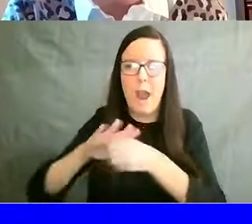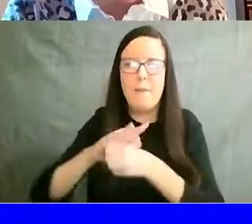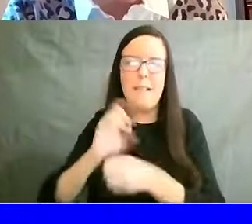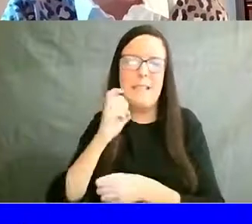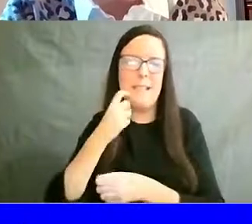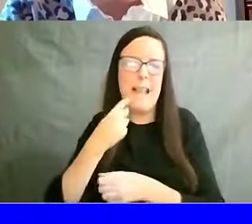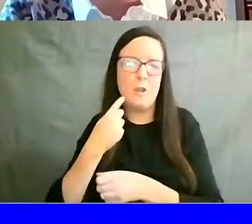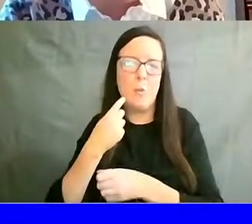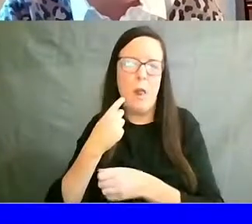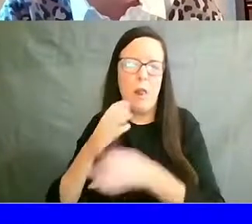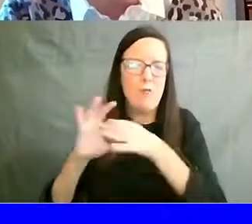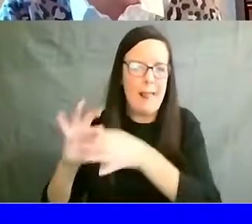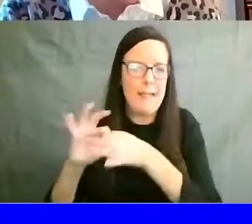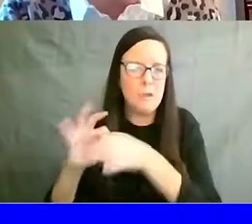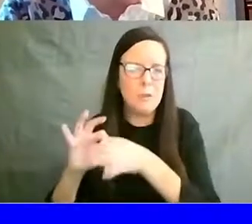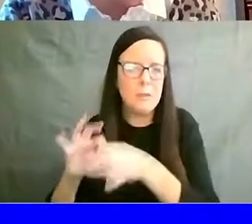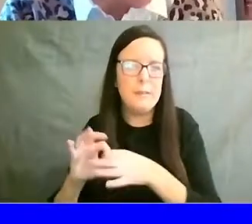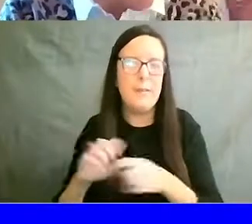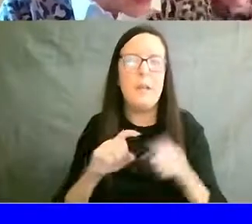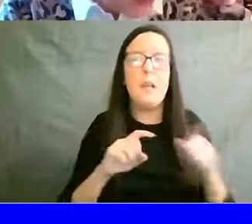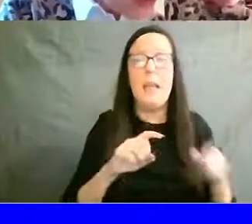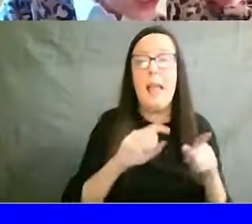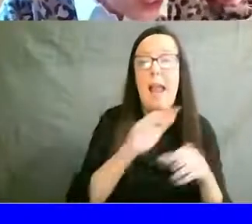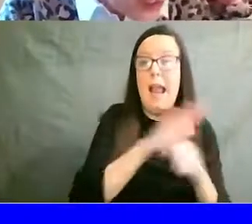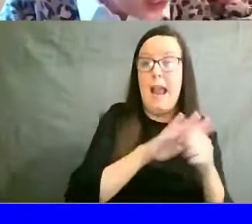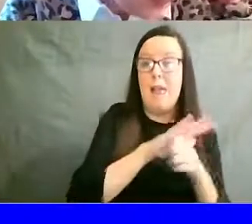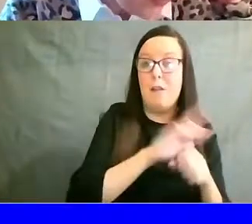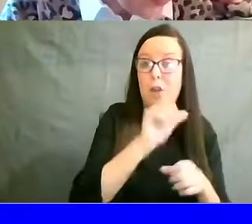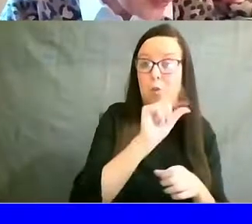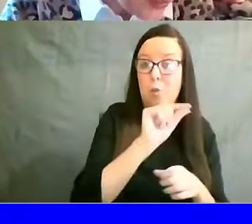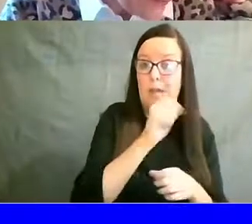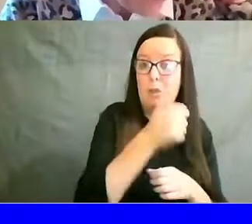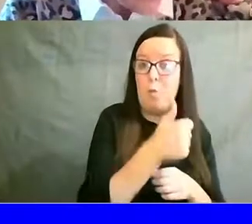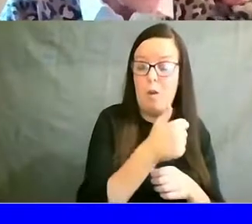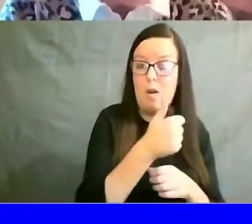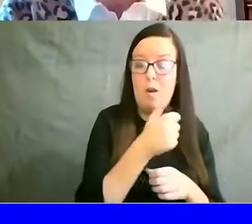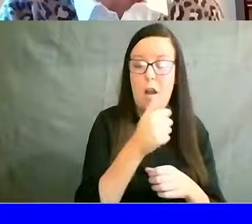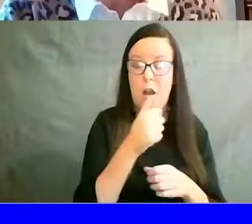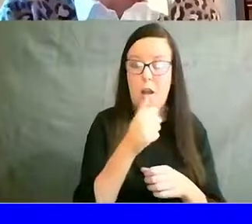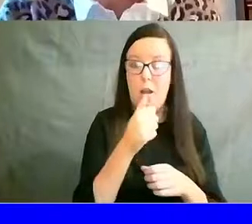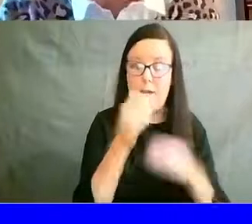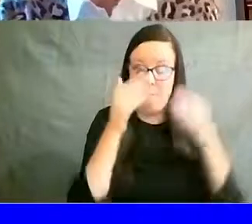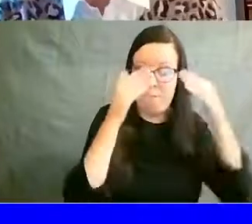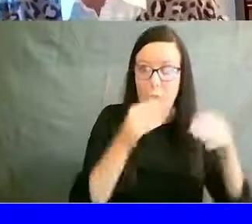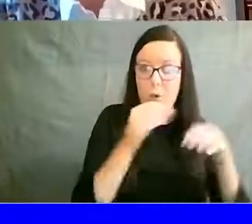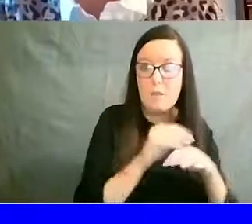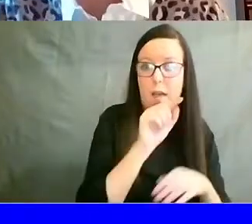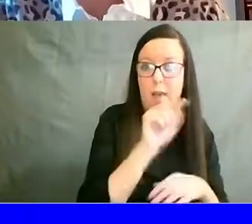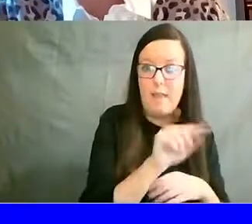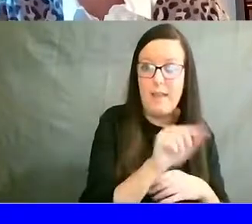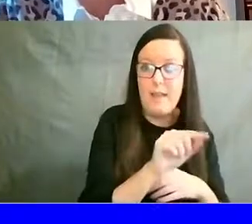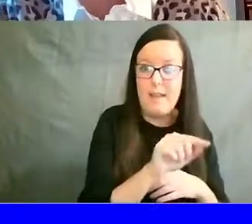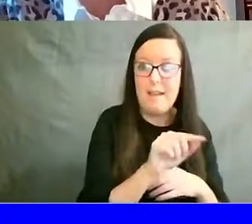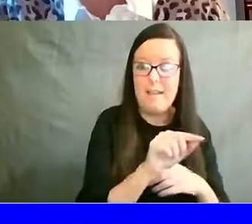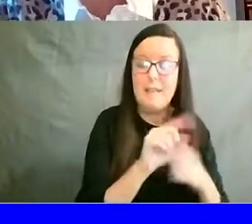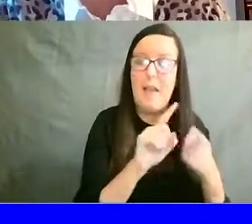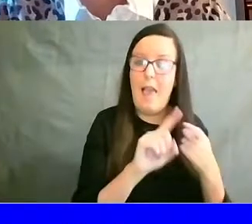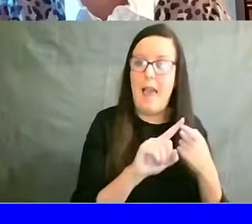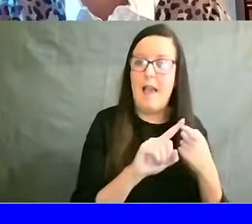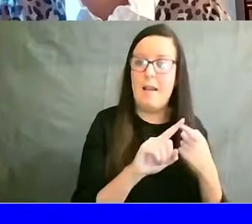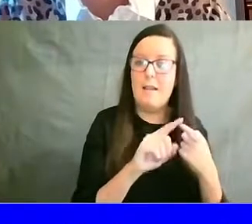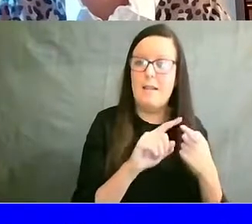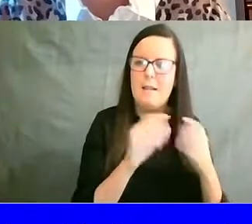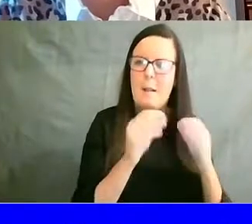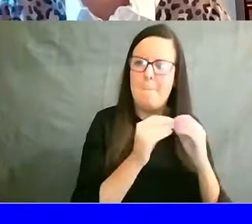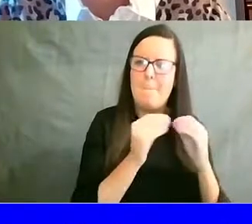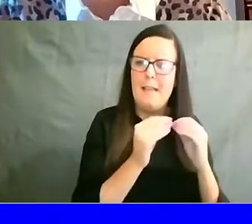the Sexual Offences Act of 17 deals with that. And what it has to say is, I did see that question